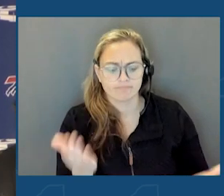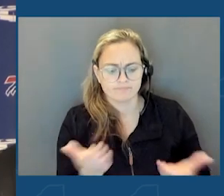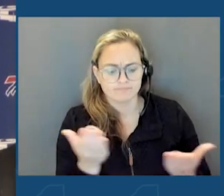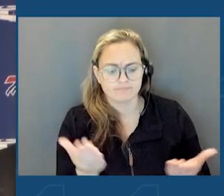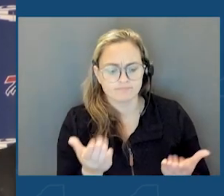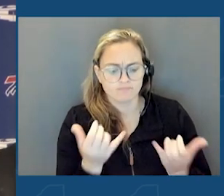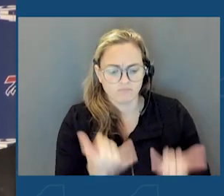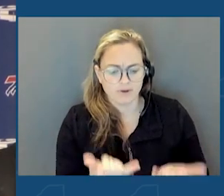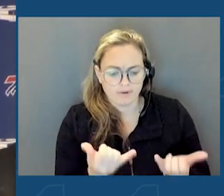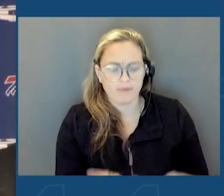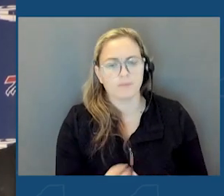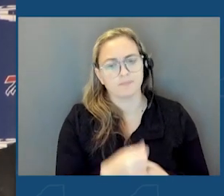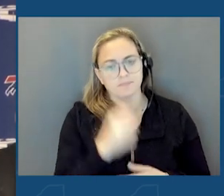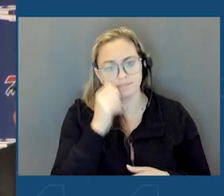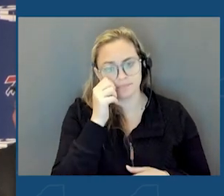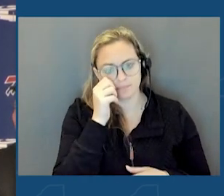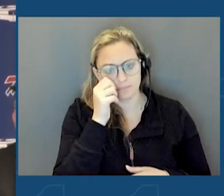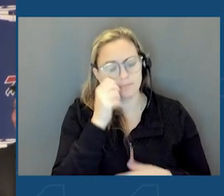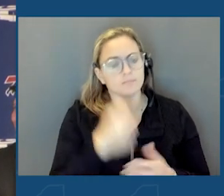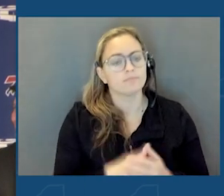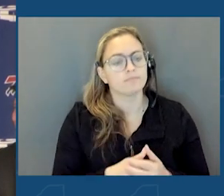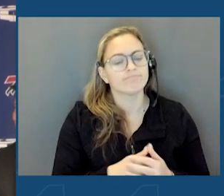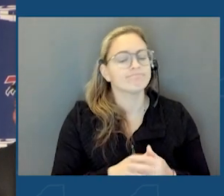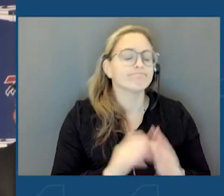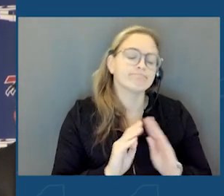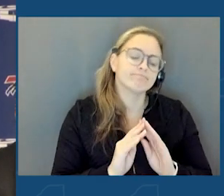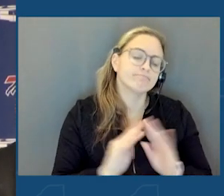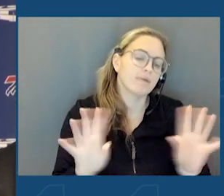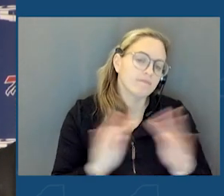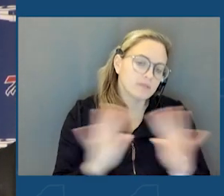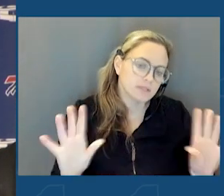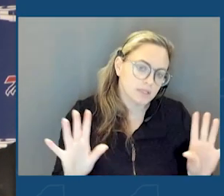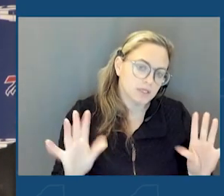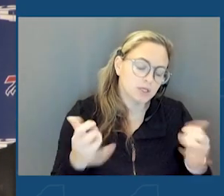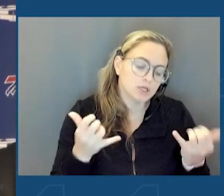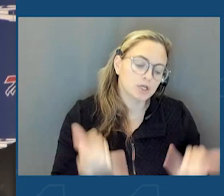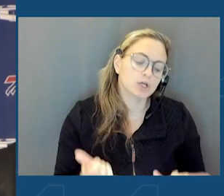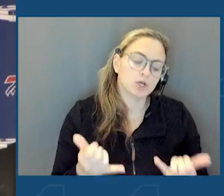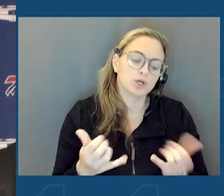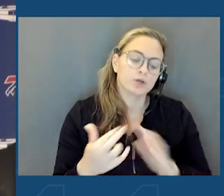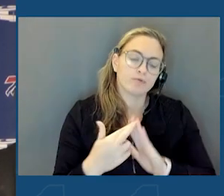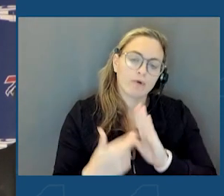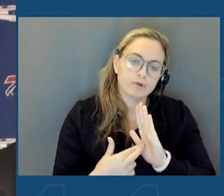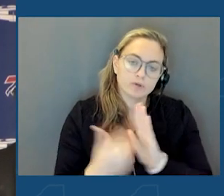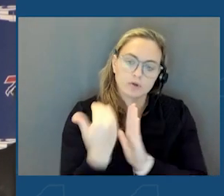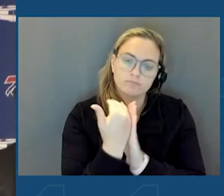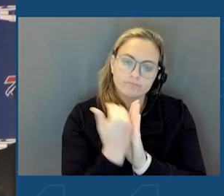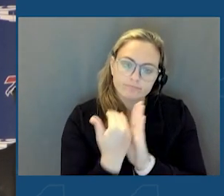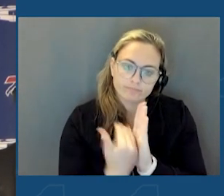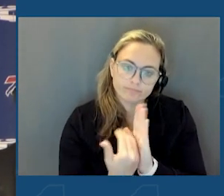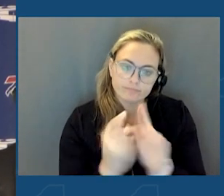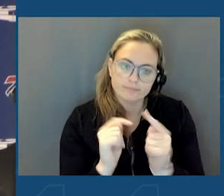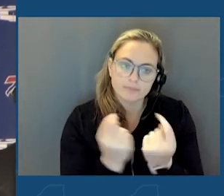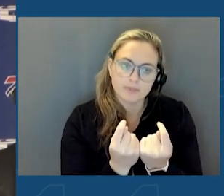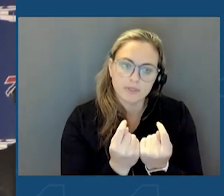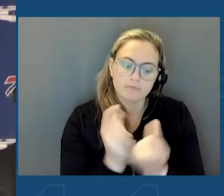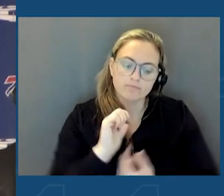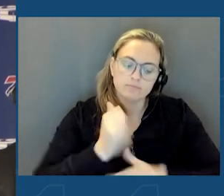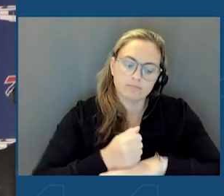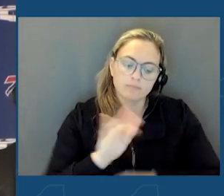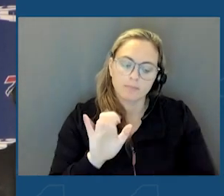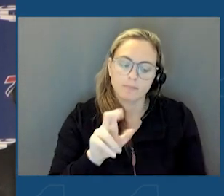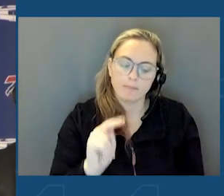Now? And obviously, our current roster, put together by Brandon and